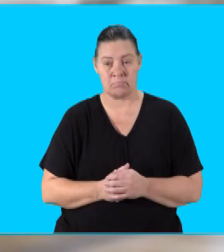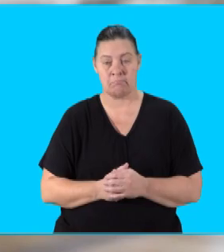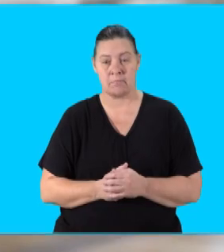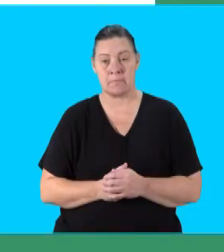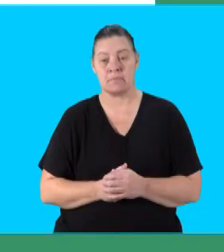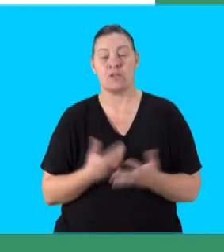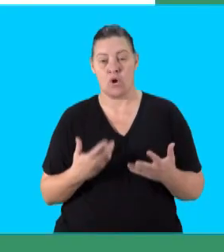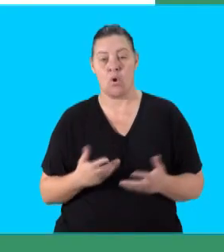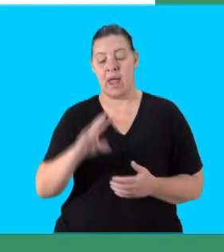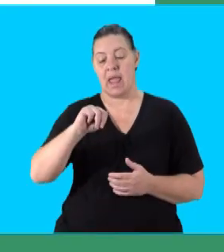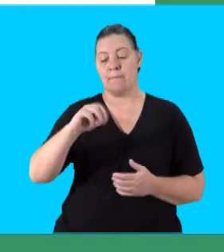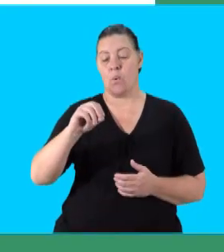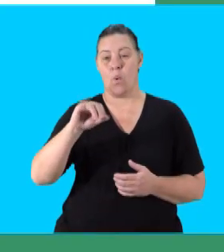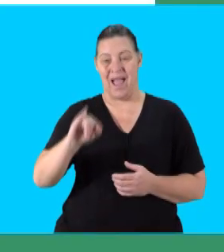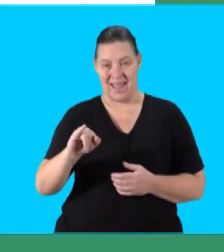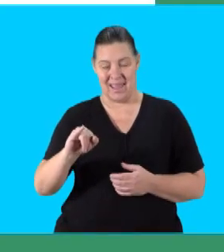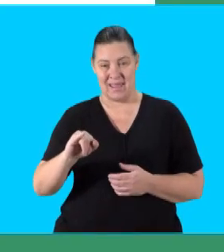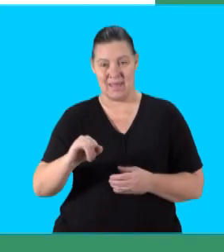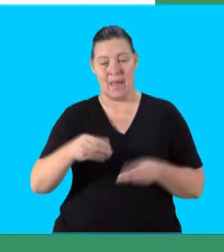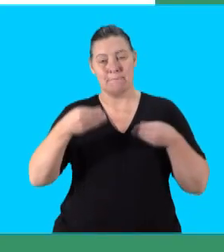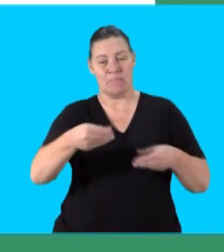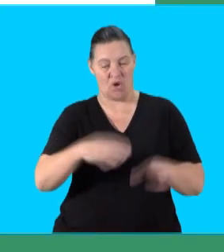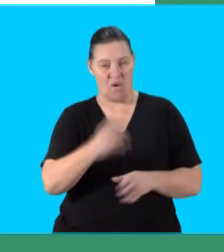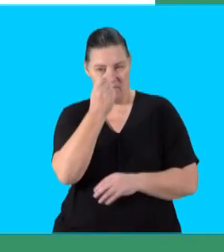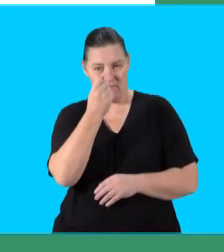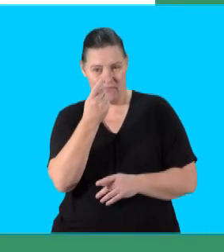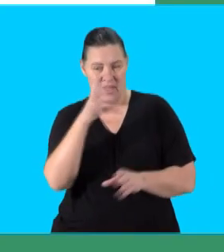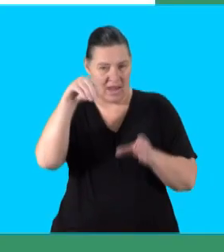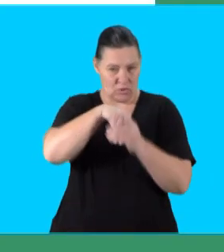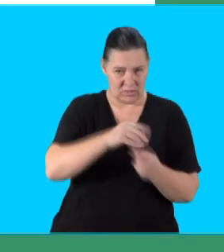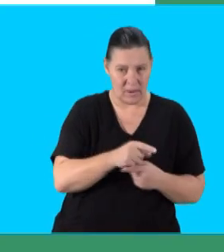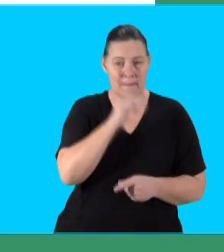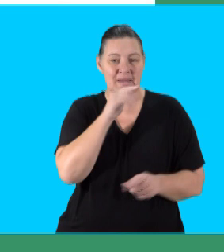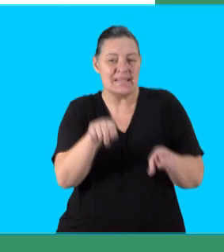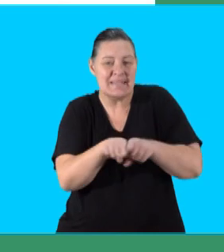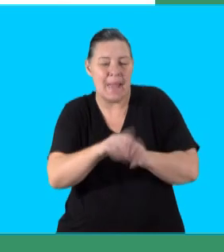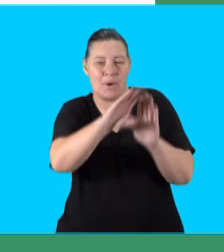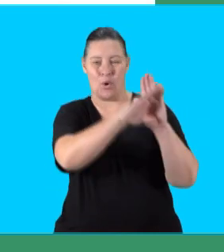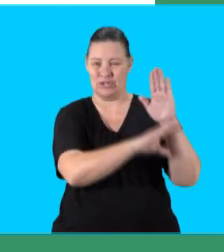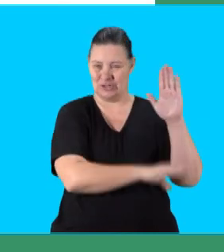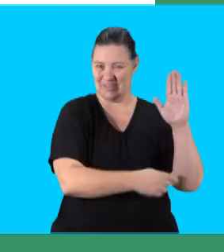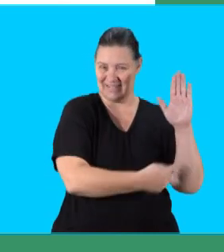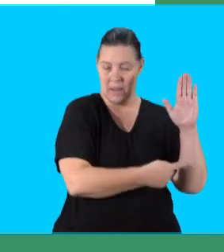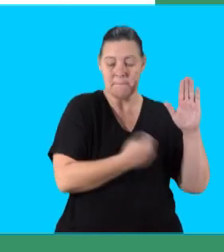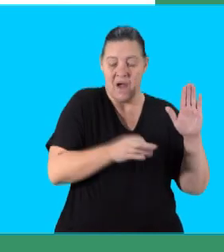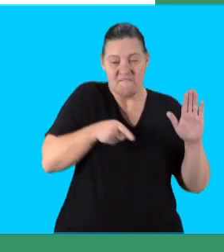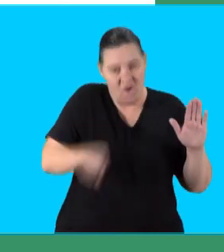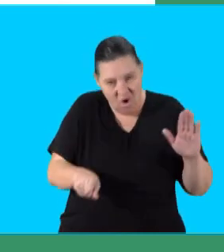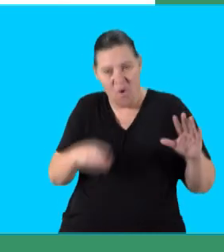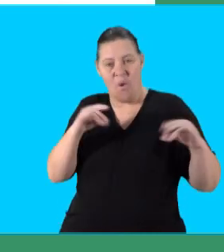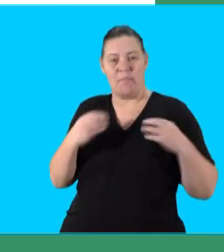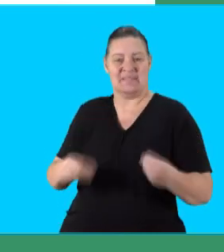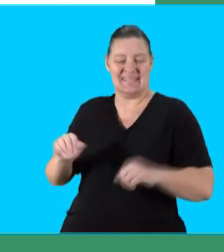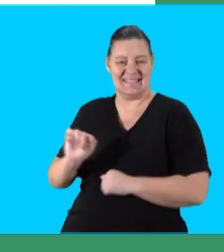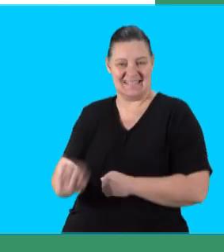of Incorporation, MOI. MOI serves as a constitution of the company. So we